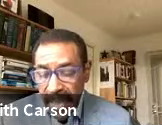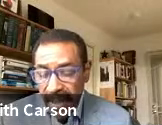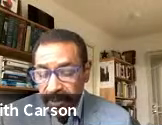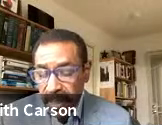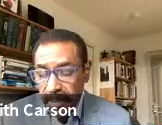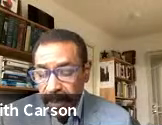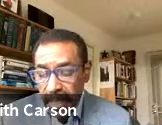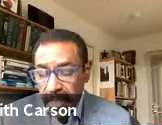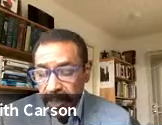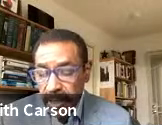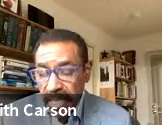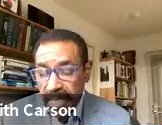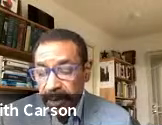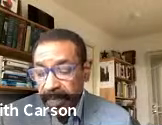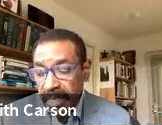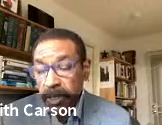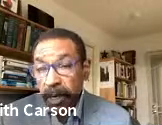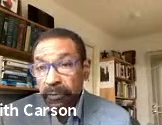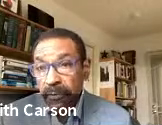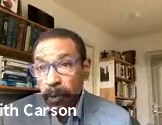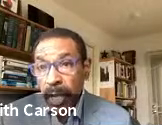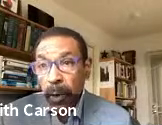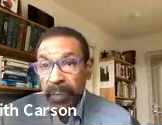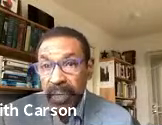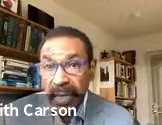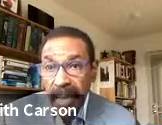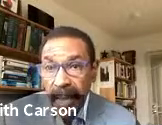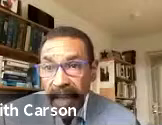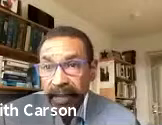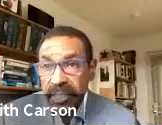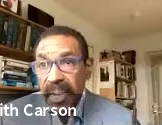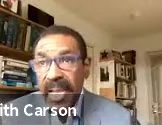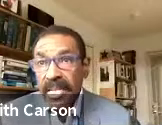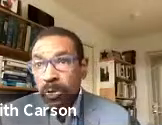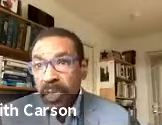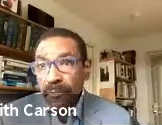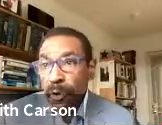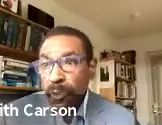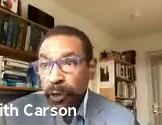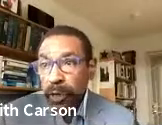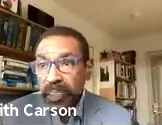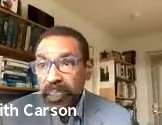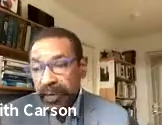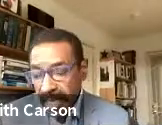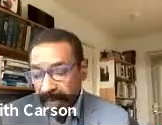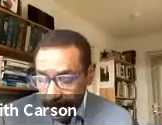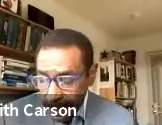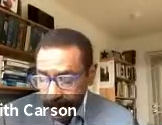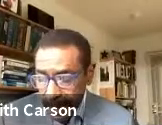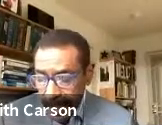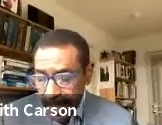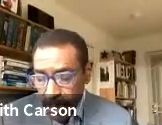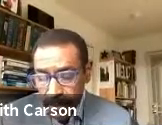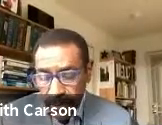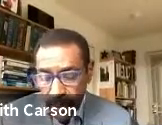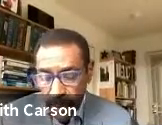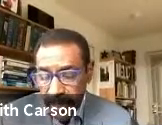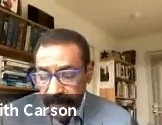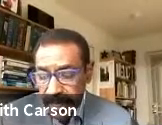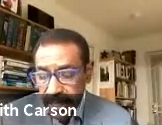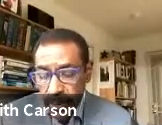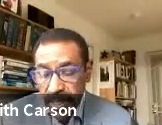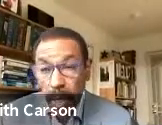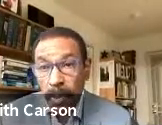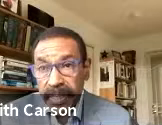able to have some clarity in terms of the reopening. And tonight you'll get further clarity in terms of